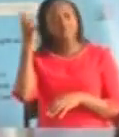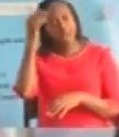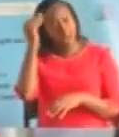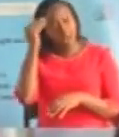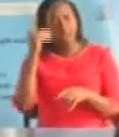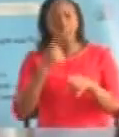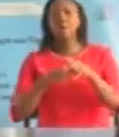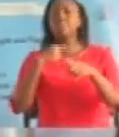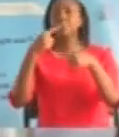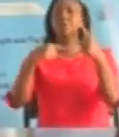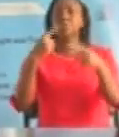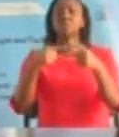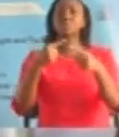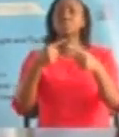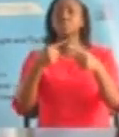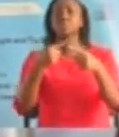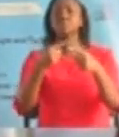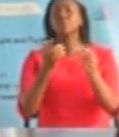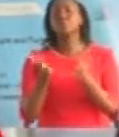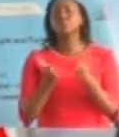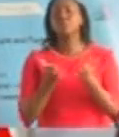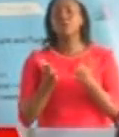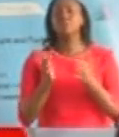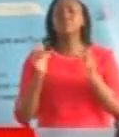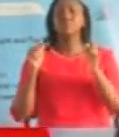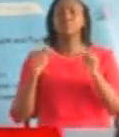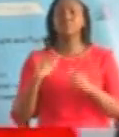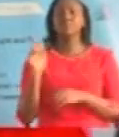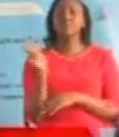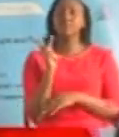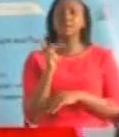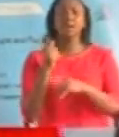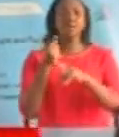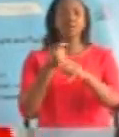from far-flung areas of the country.